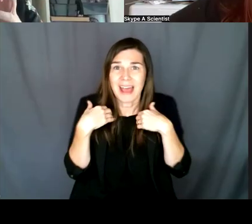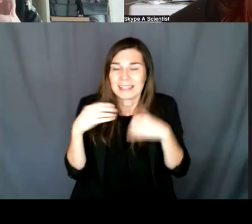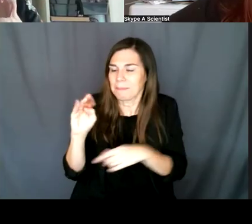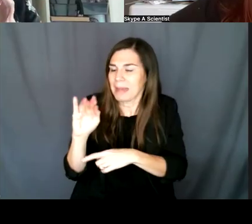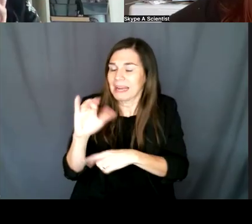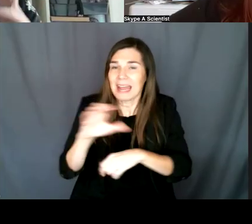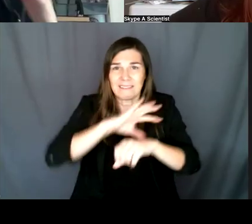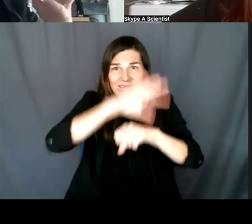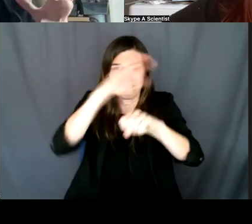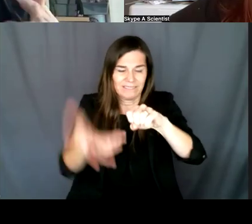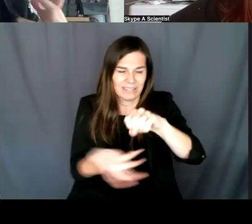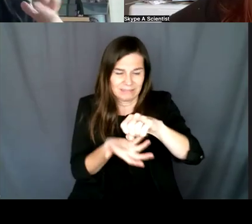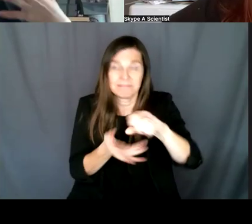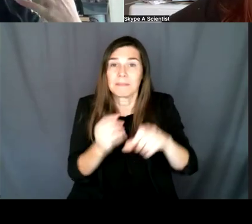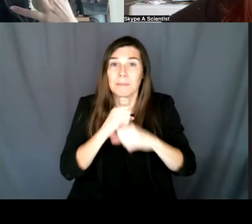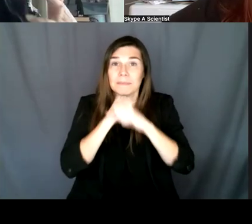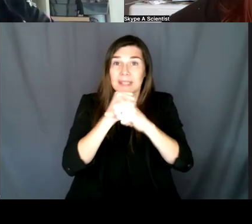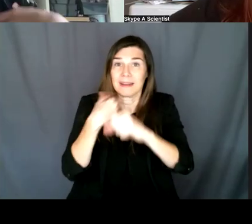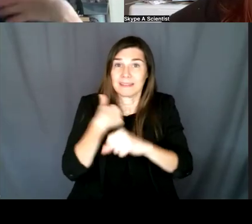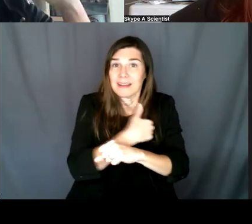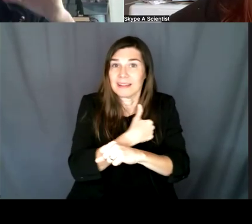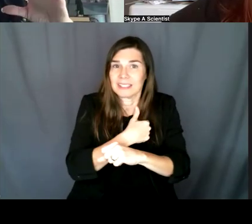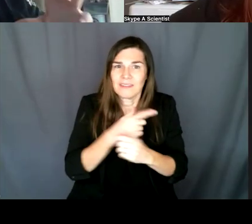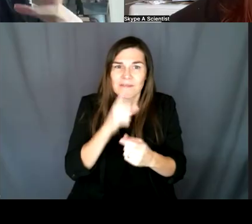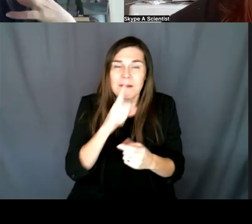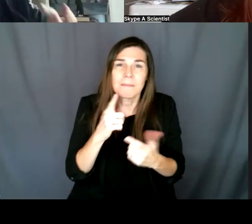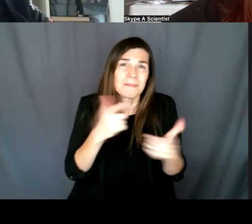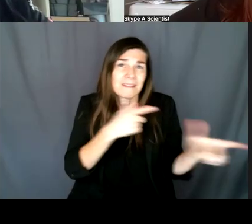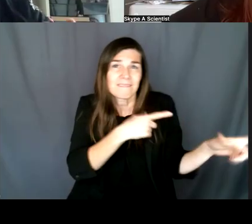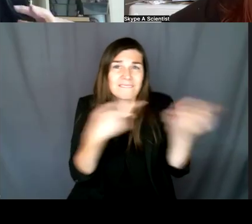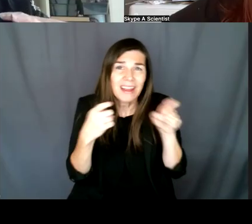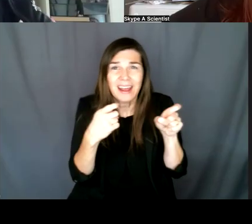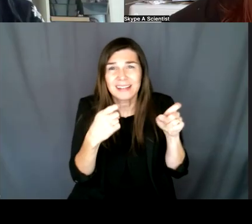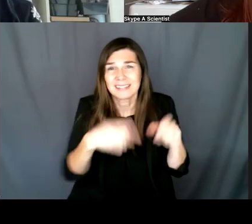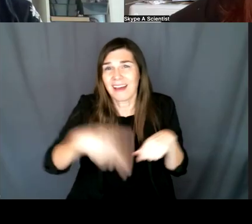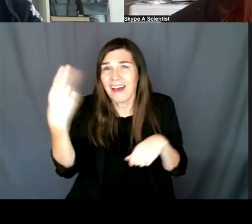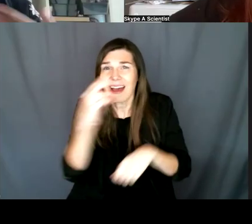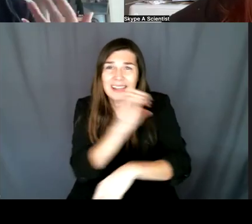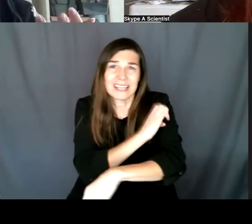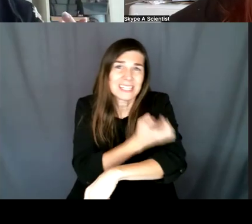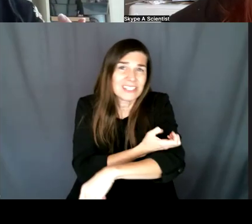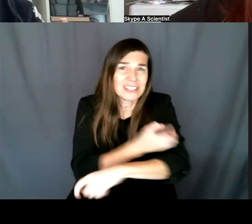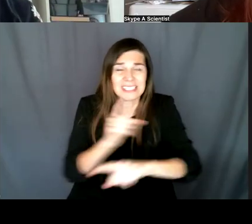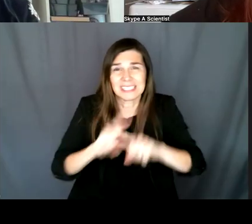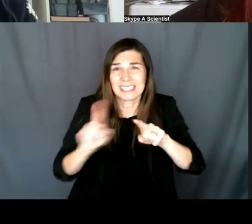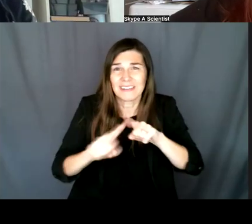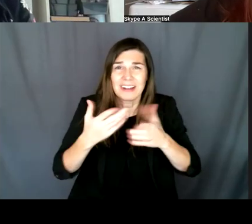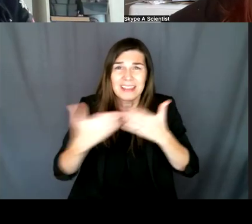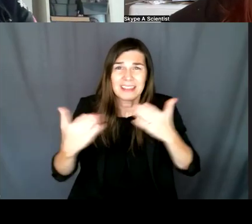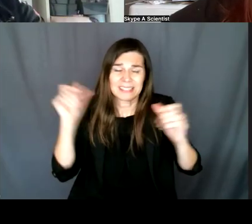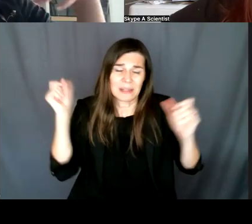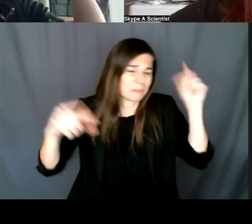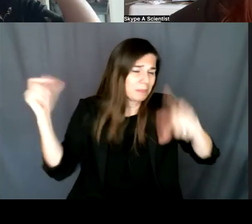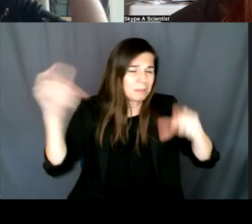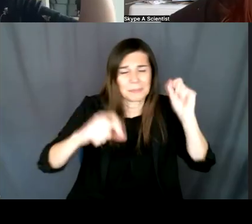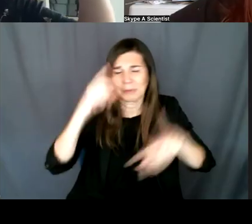and it protects us from all of these like really fast, high energy particles that are zipping through the universe.